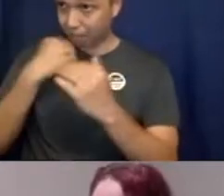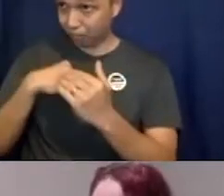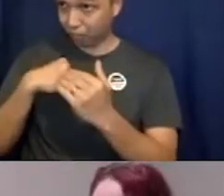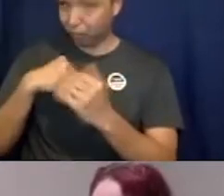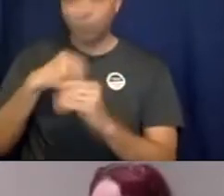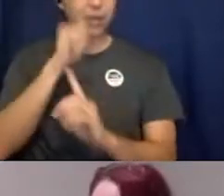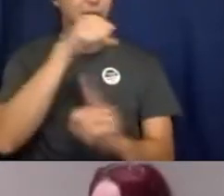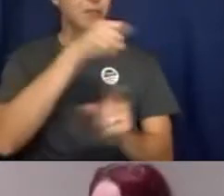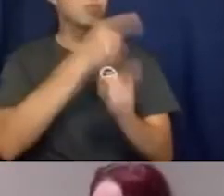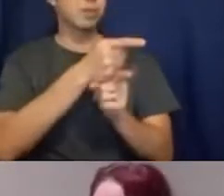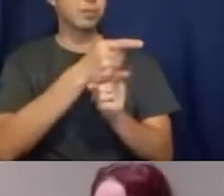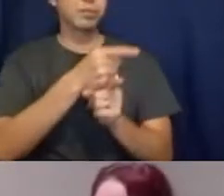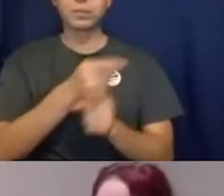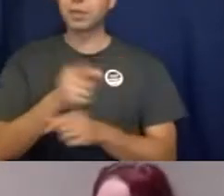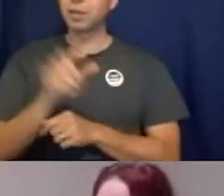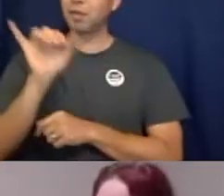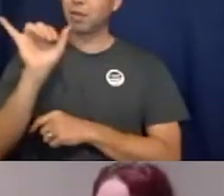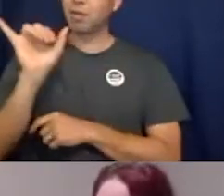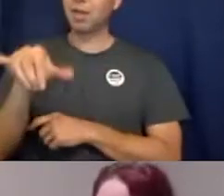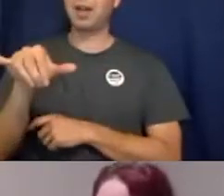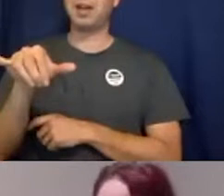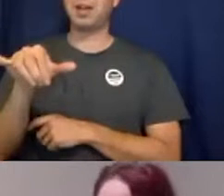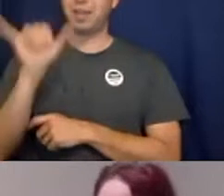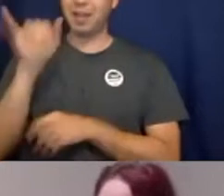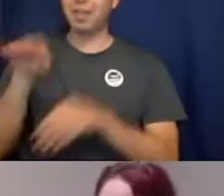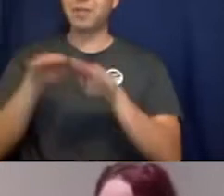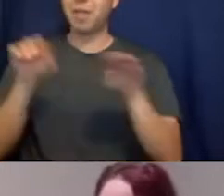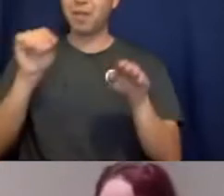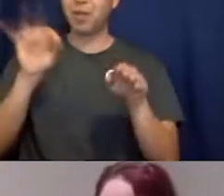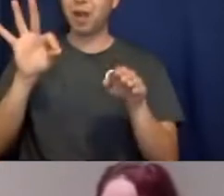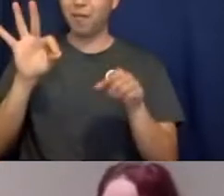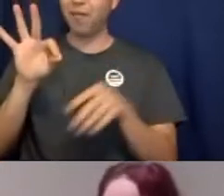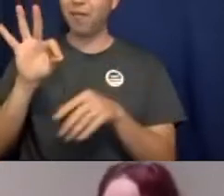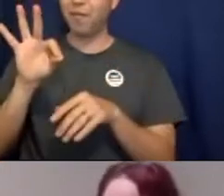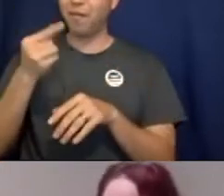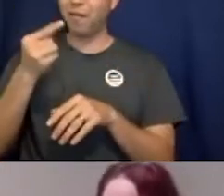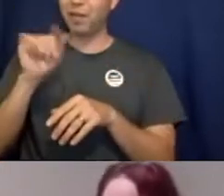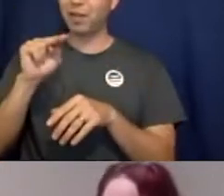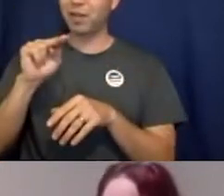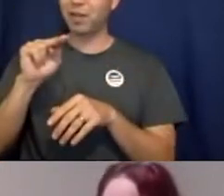How are you and your husband feeling? You look like you're okay right now.